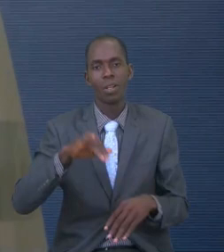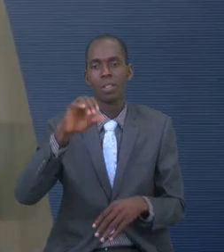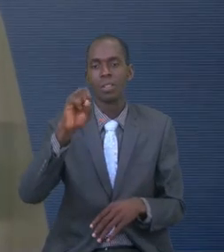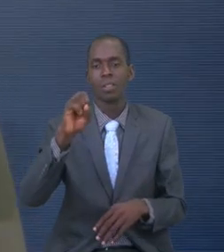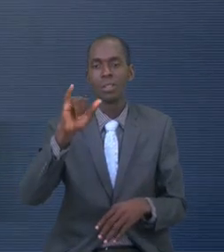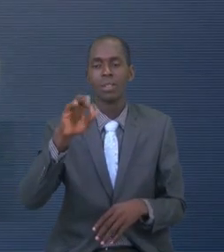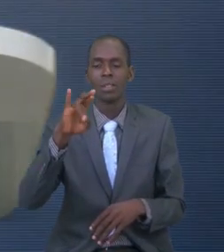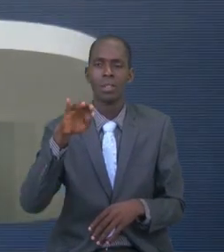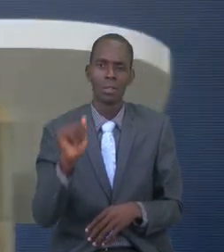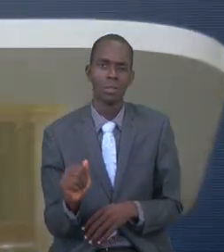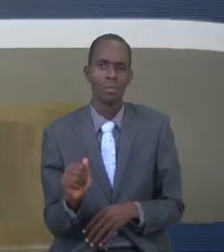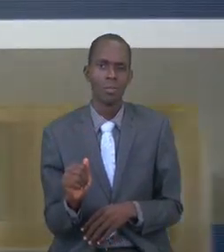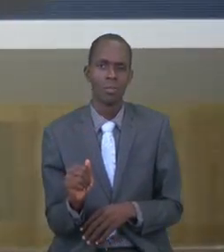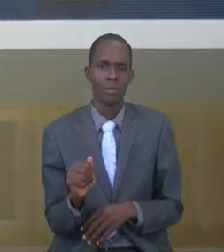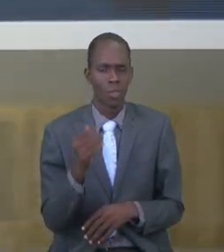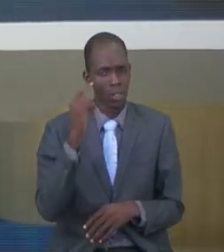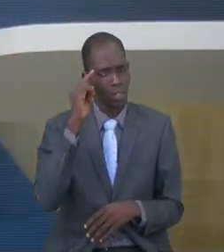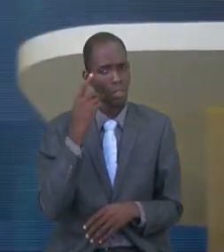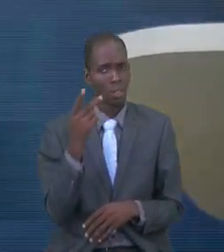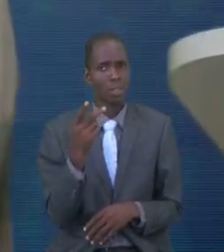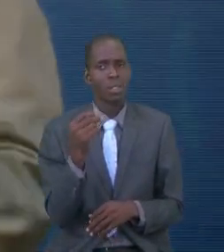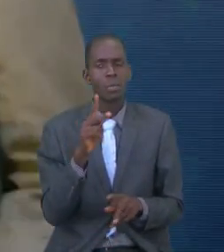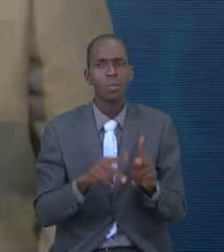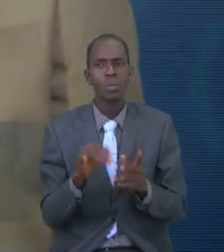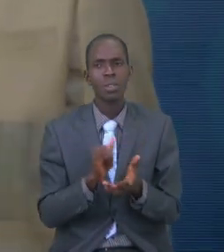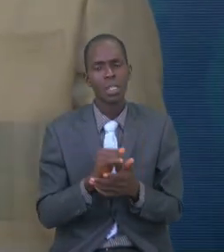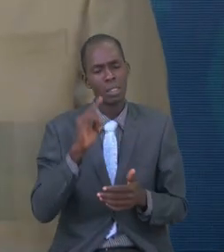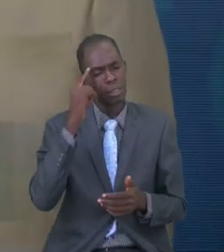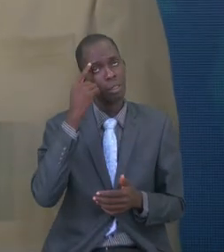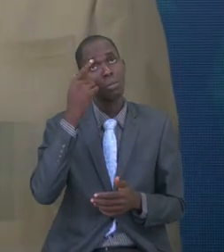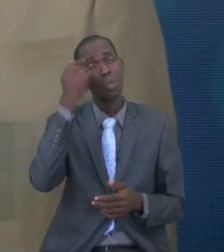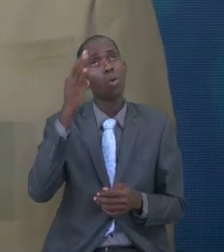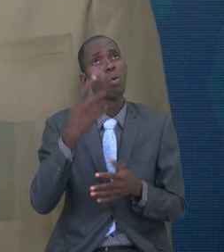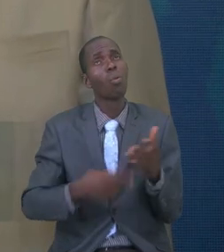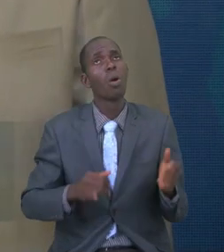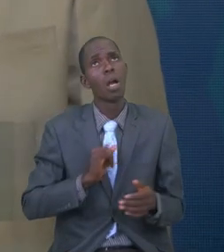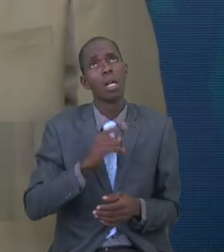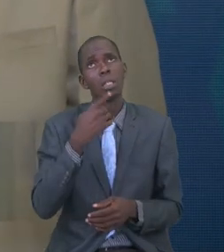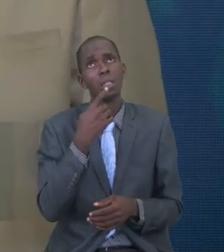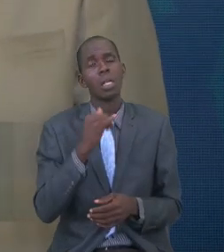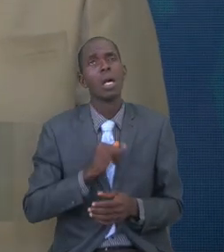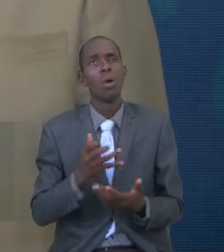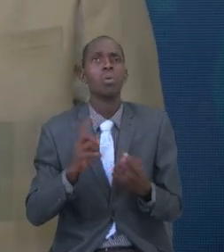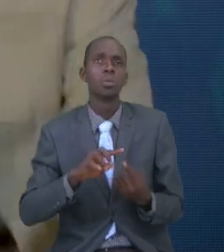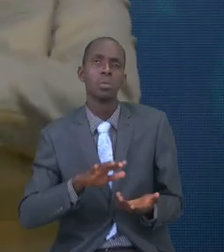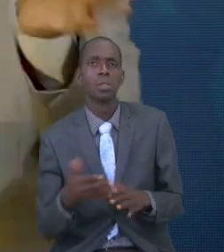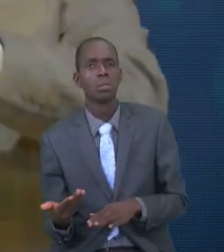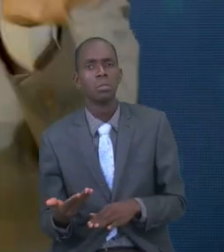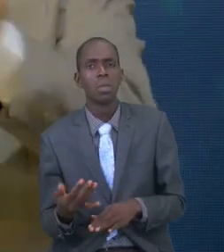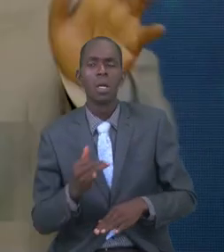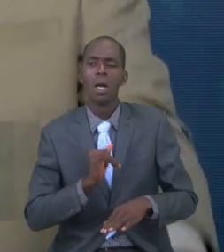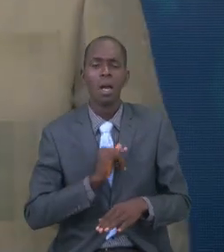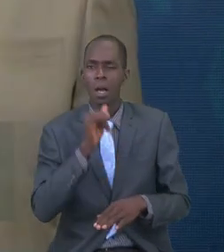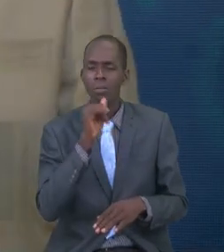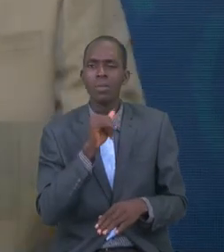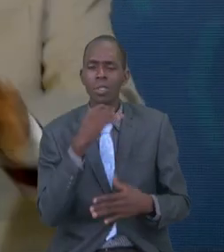the people that will feel that because of what I've said, I want to die. I'm not interested